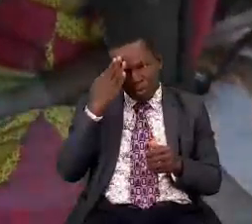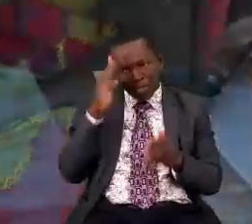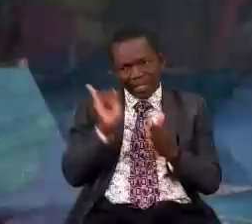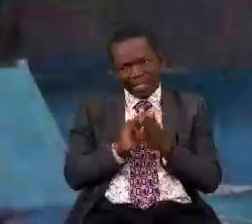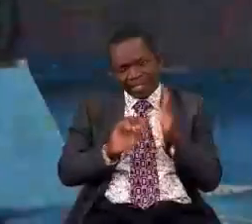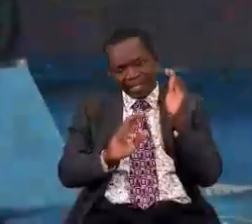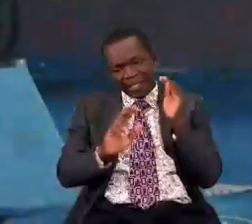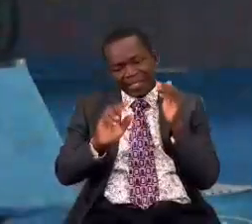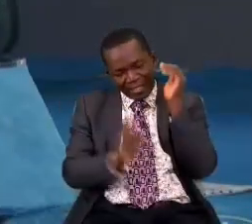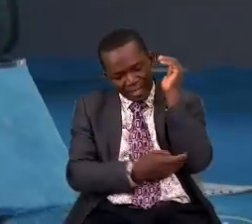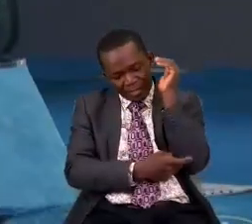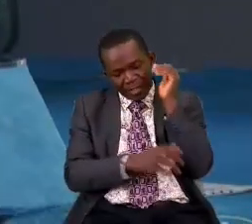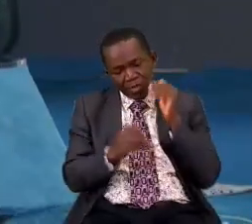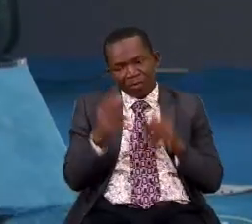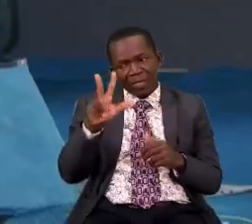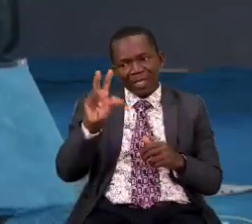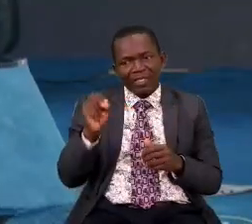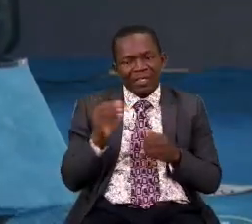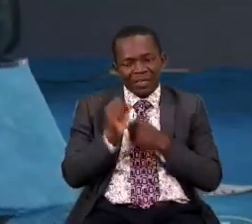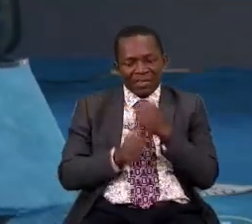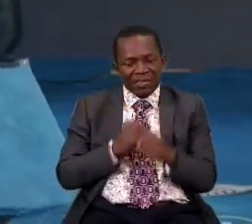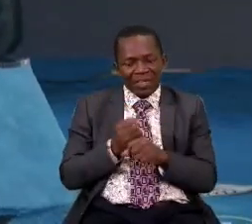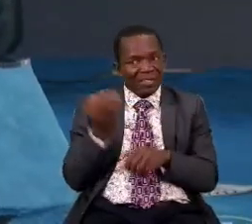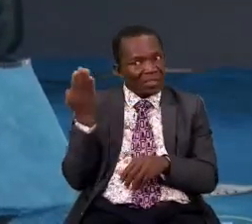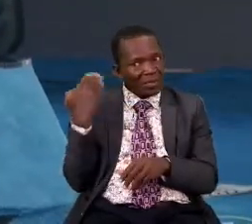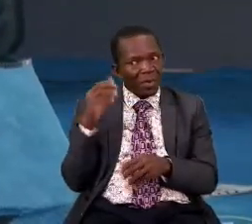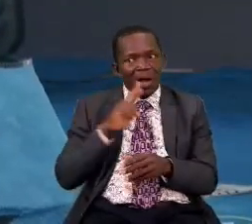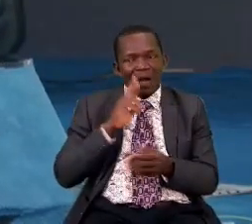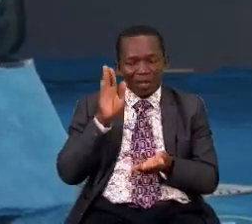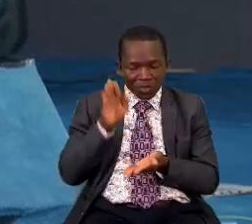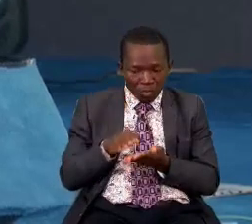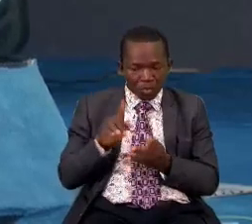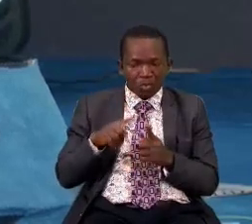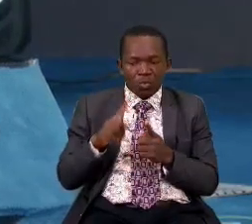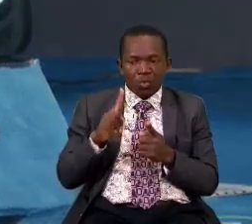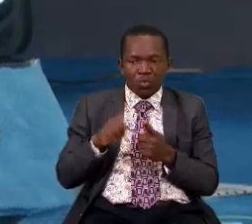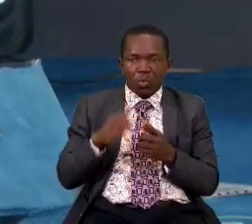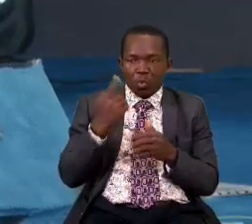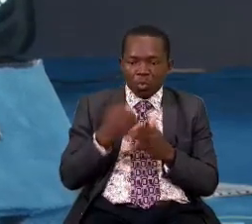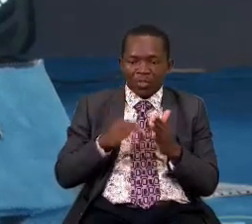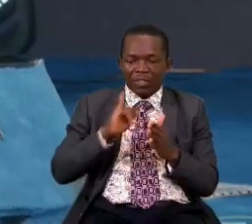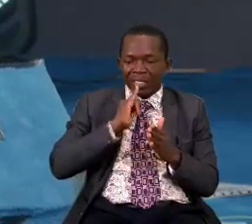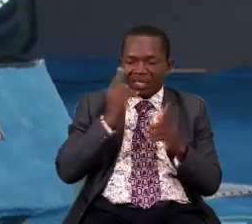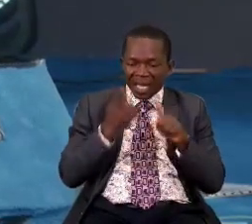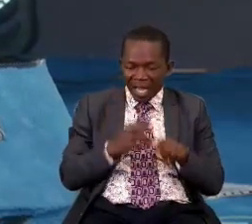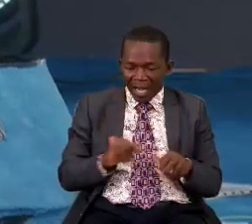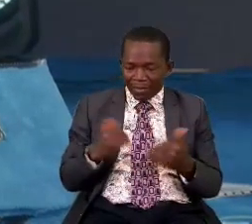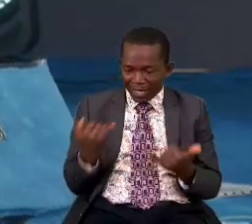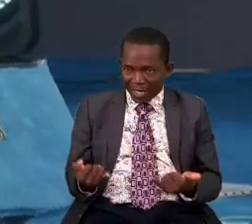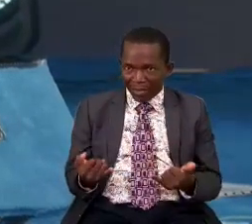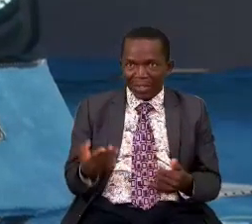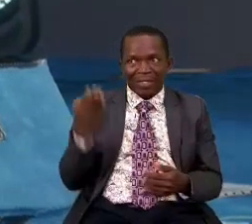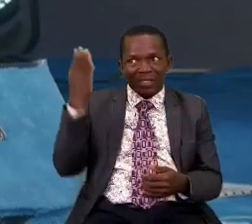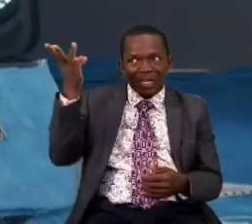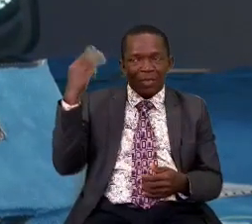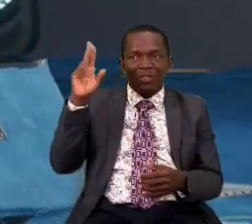there was no covet at that time there was no you know all the things were fine now they were not there at that time so even